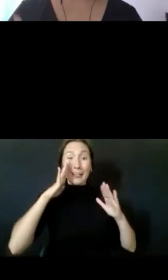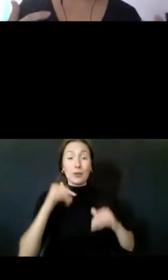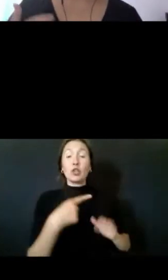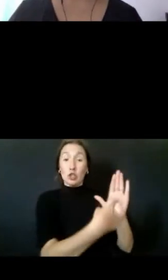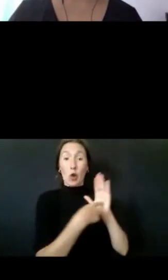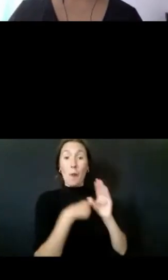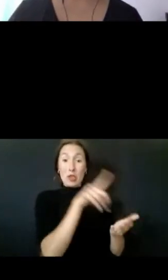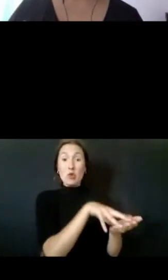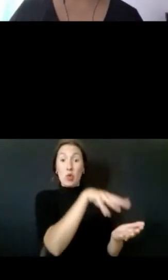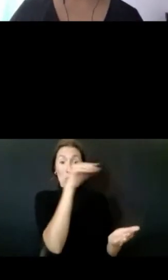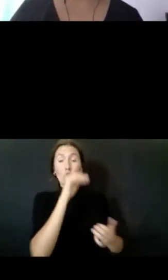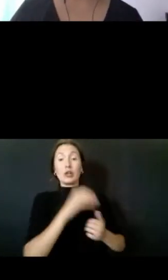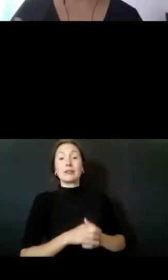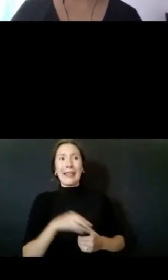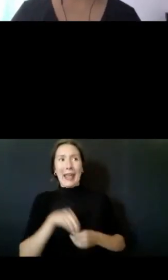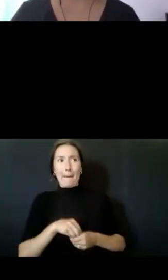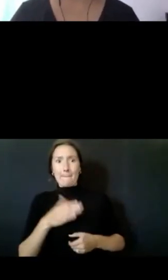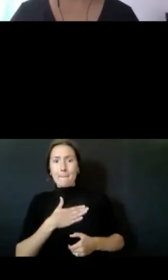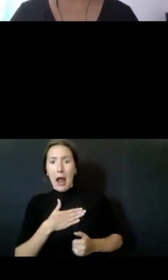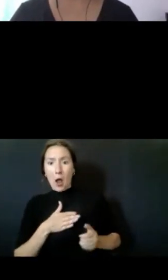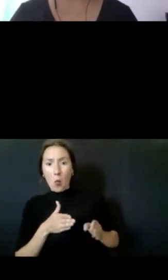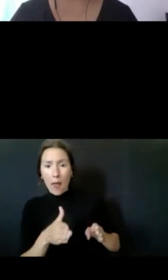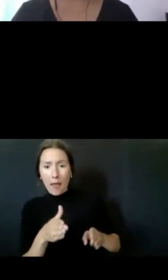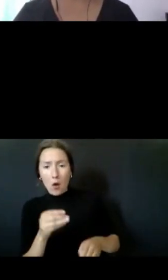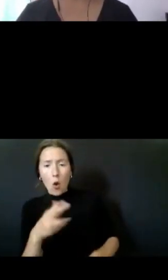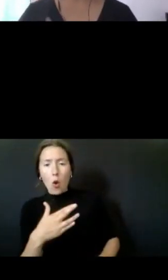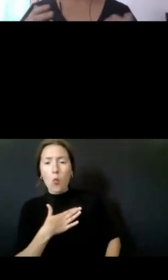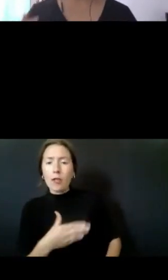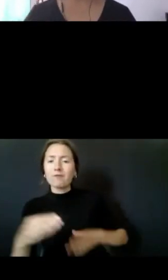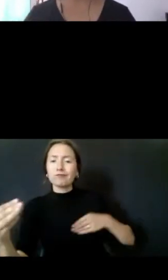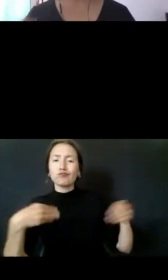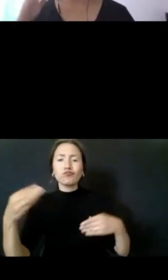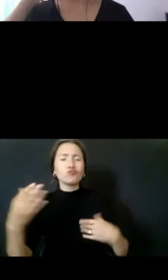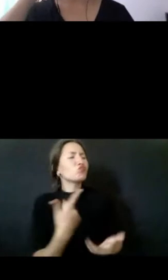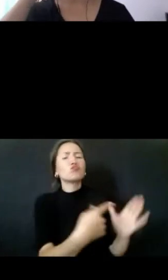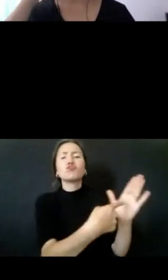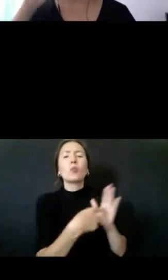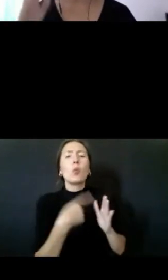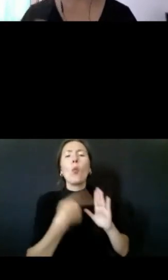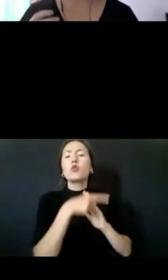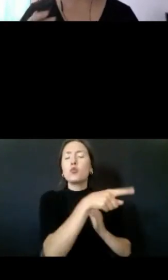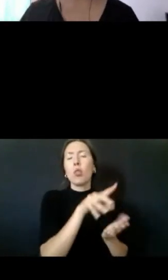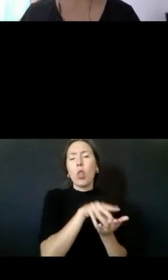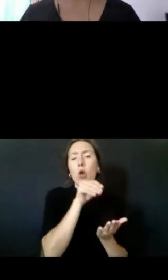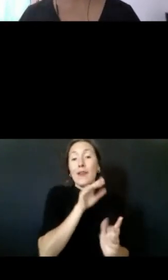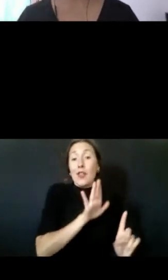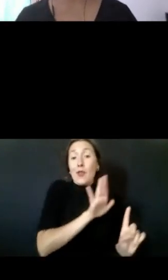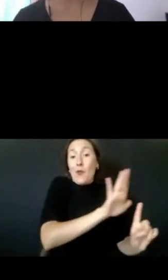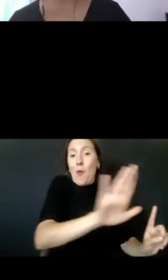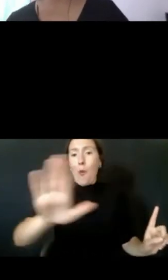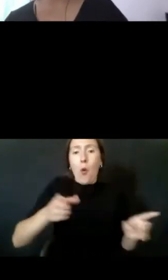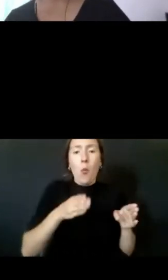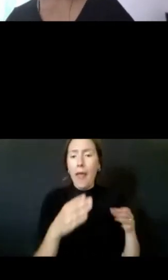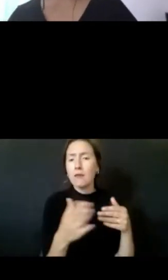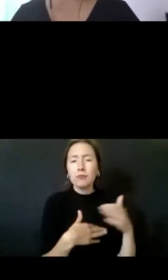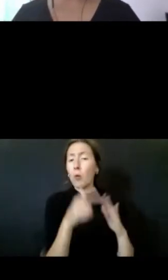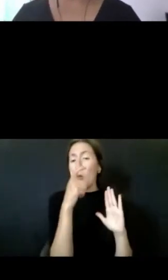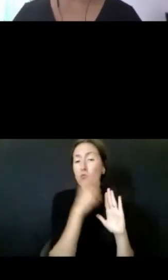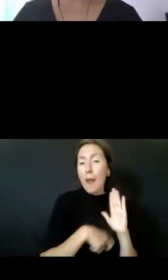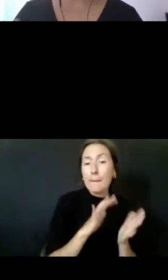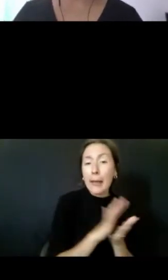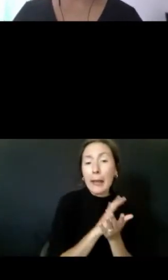they are learning, rather than just giving them a quiz or giving them a drag and drop or giving them an exercise or a learning activity? Are